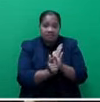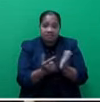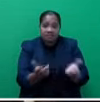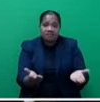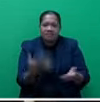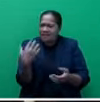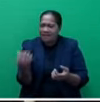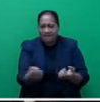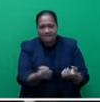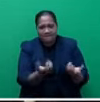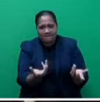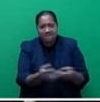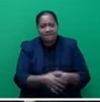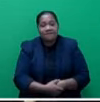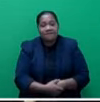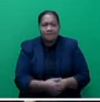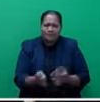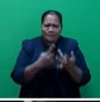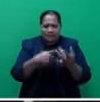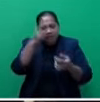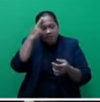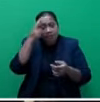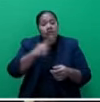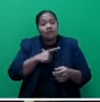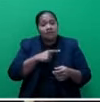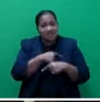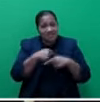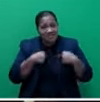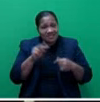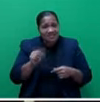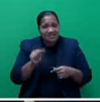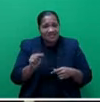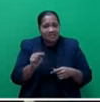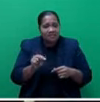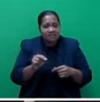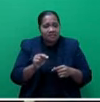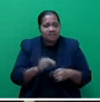There are obvious reasons where we need urgent